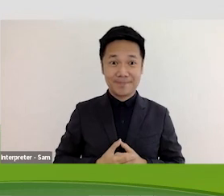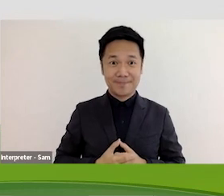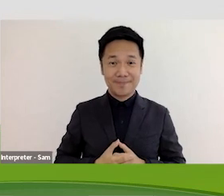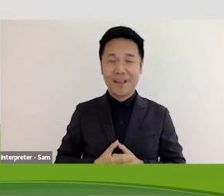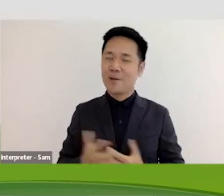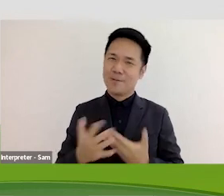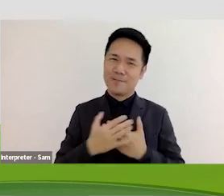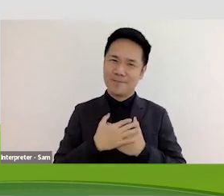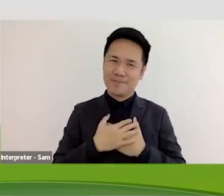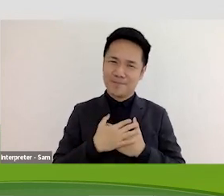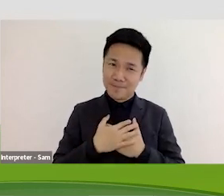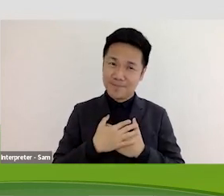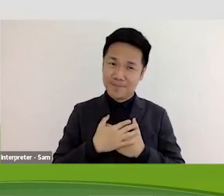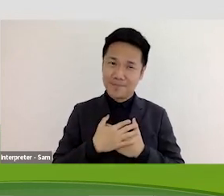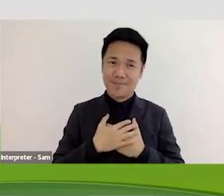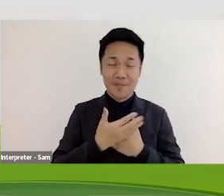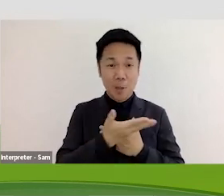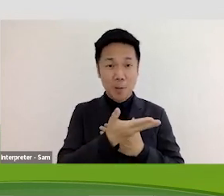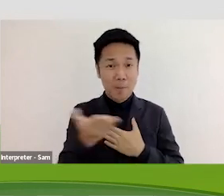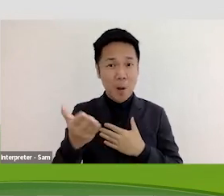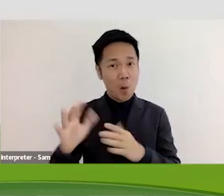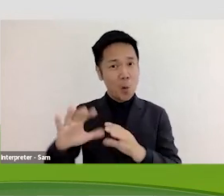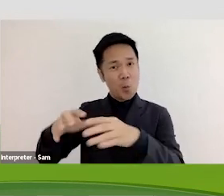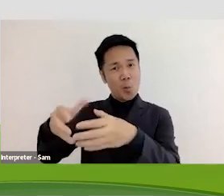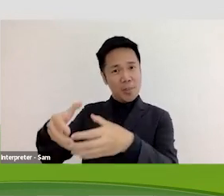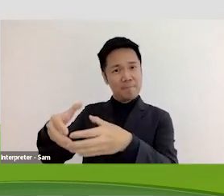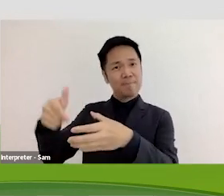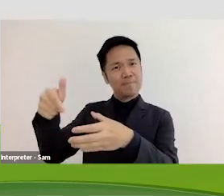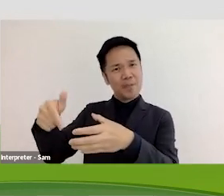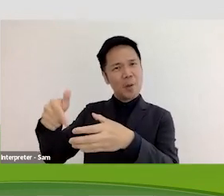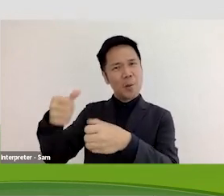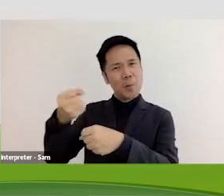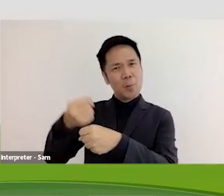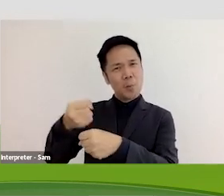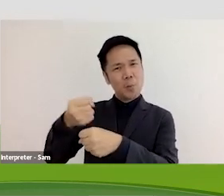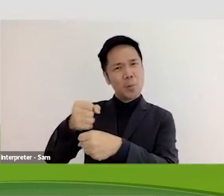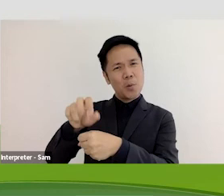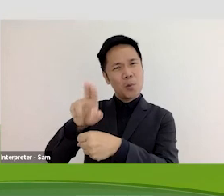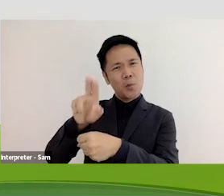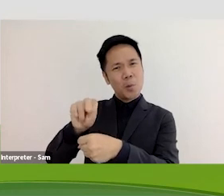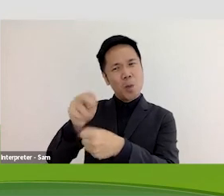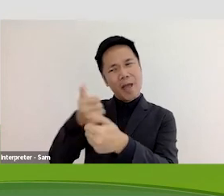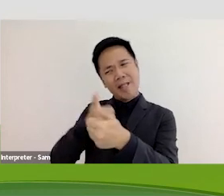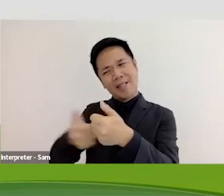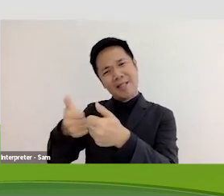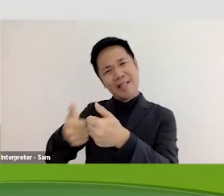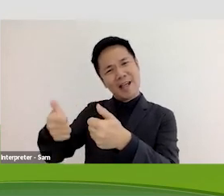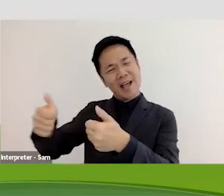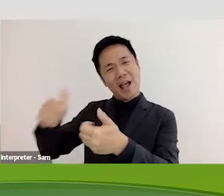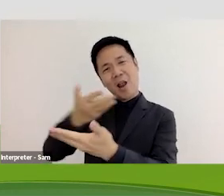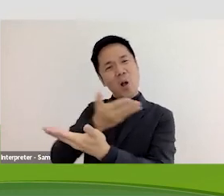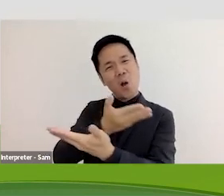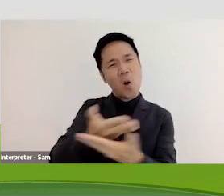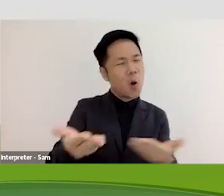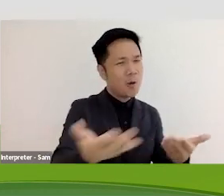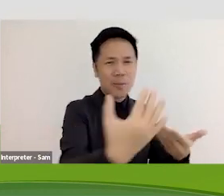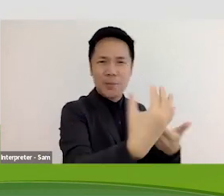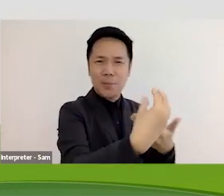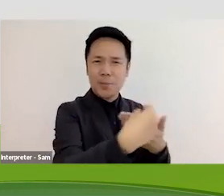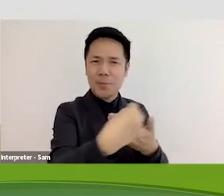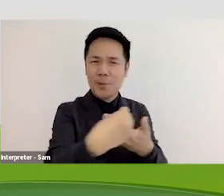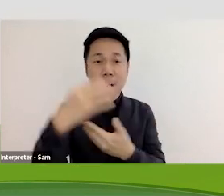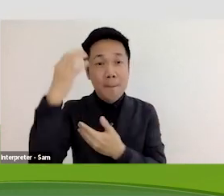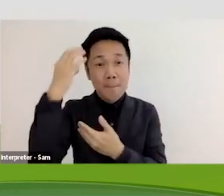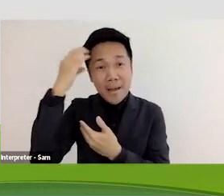my appreciation to the teams involved right across UN entities, and once again to all participants from governments and